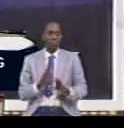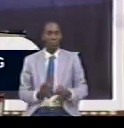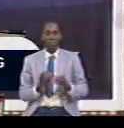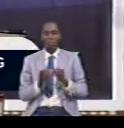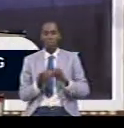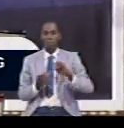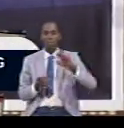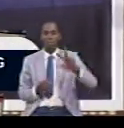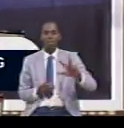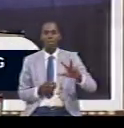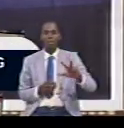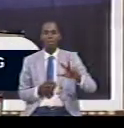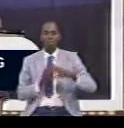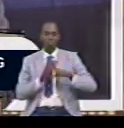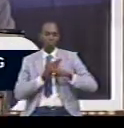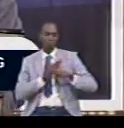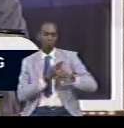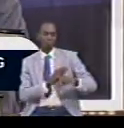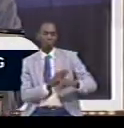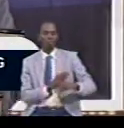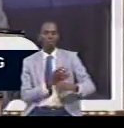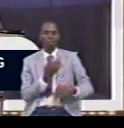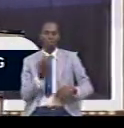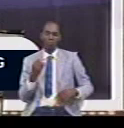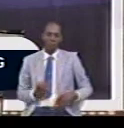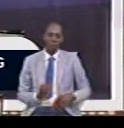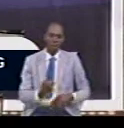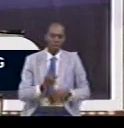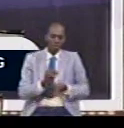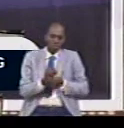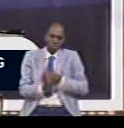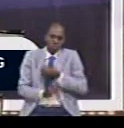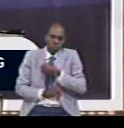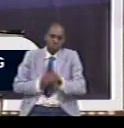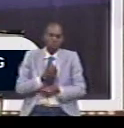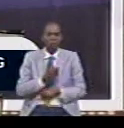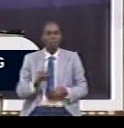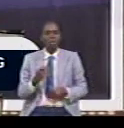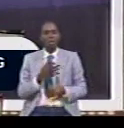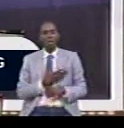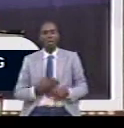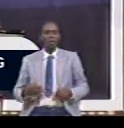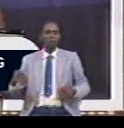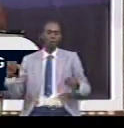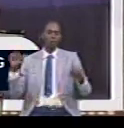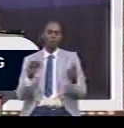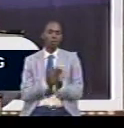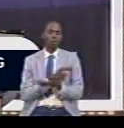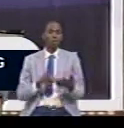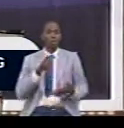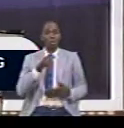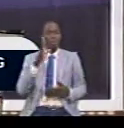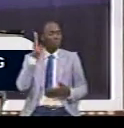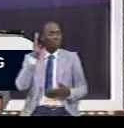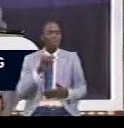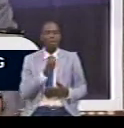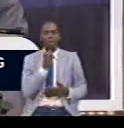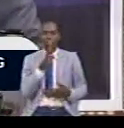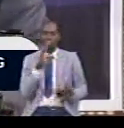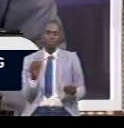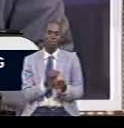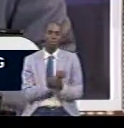three, prevention of eternal suffering and damnation. You will not perish.